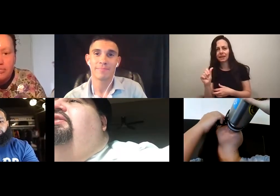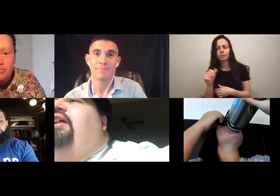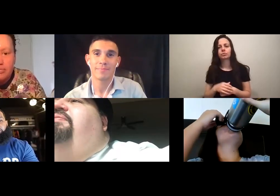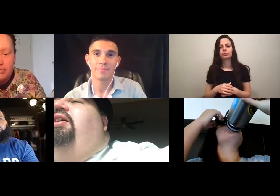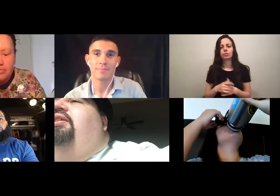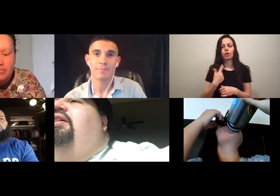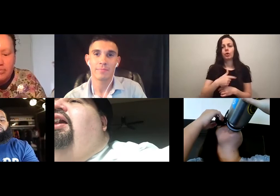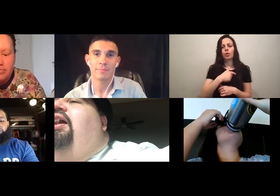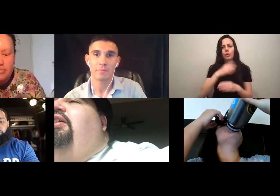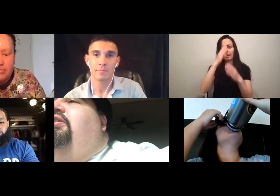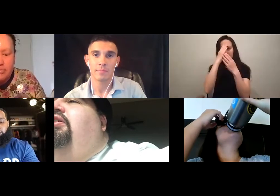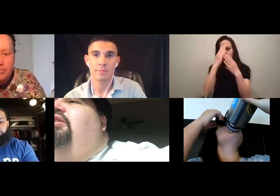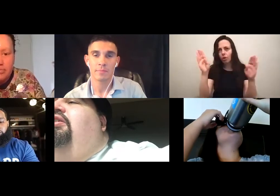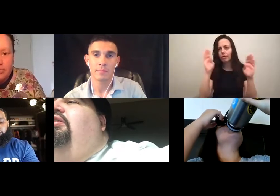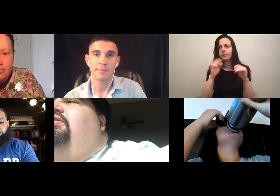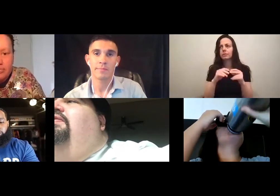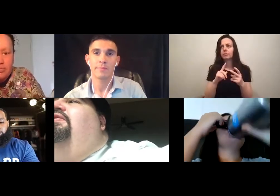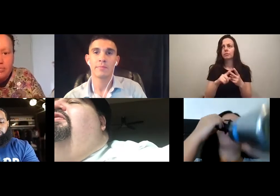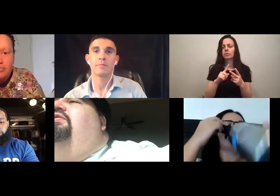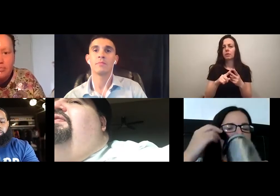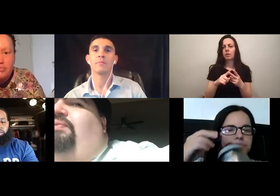broaden, deepen, and